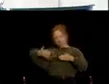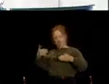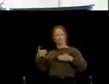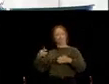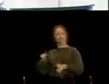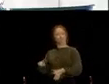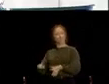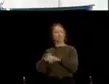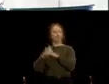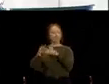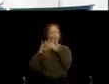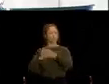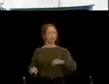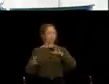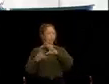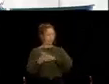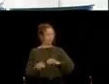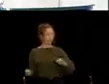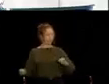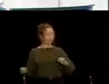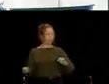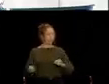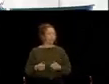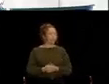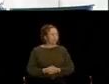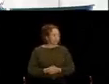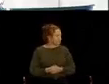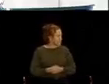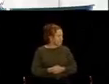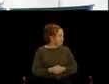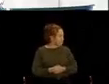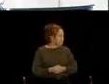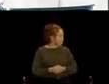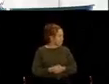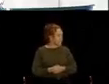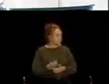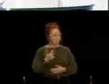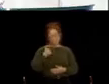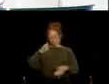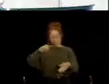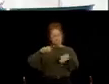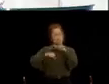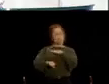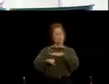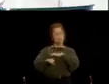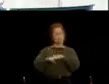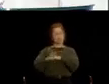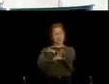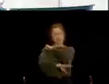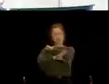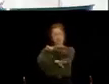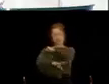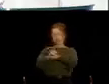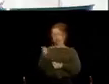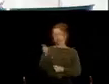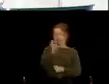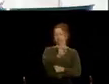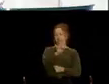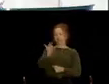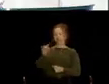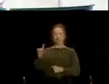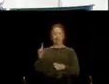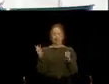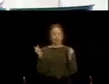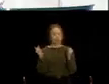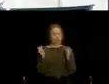do. You see, I was born on a brisk September day in 1991. At least I think it